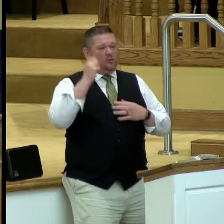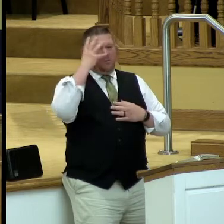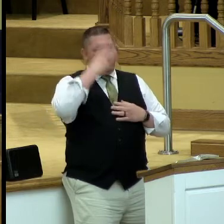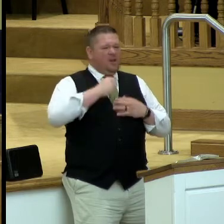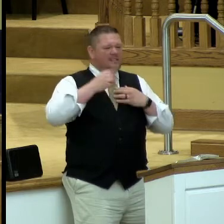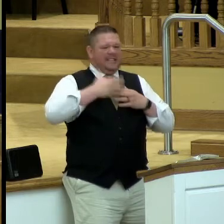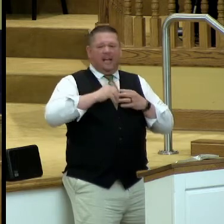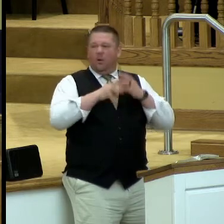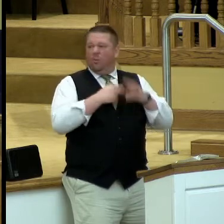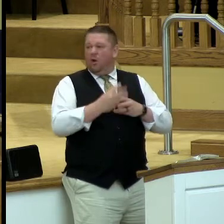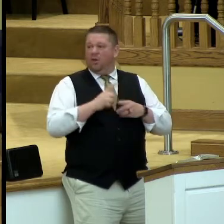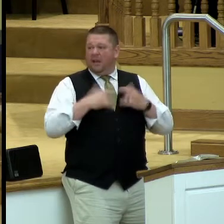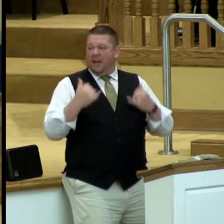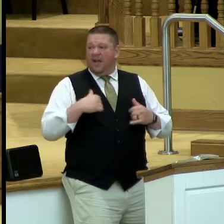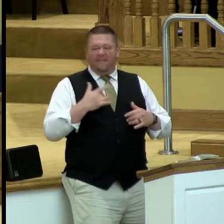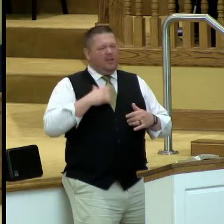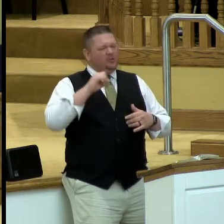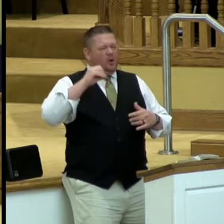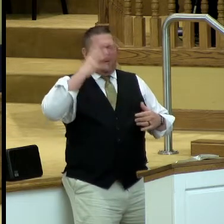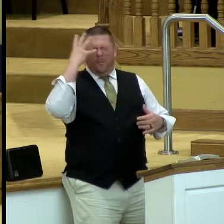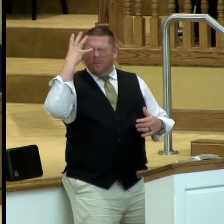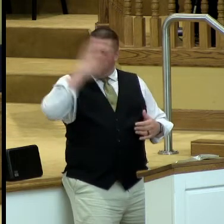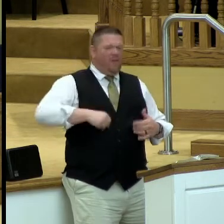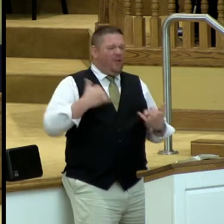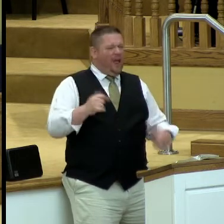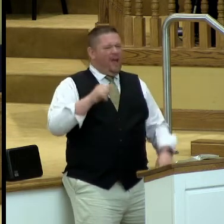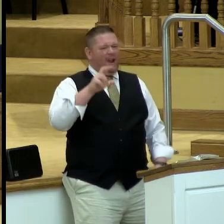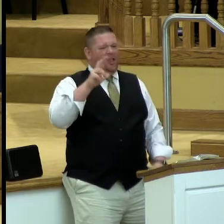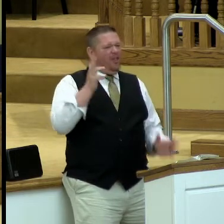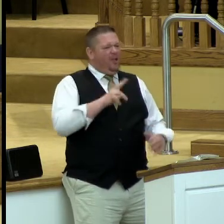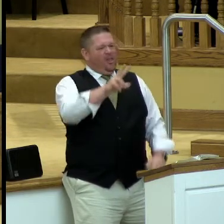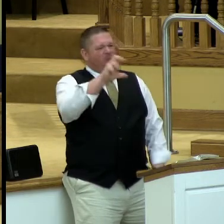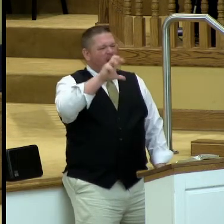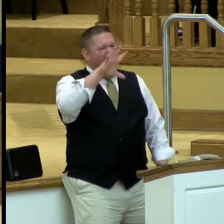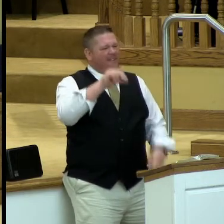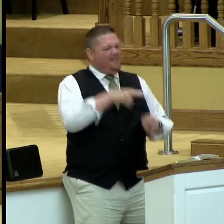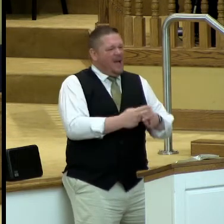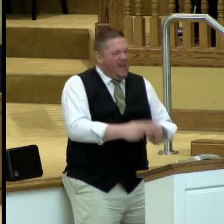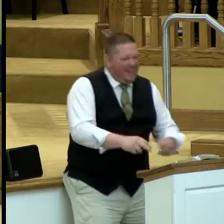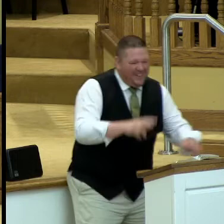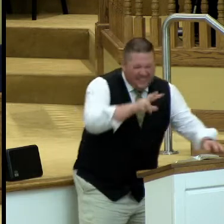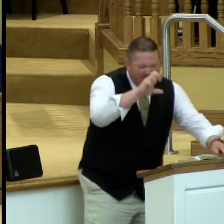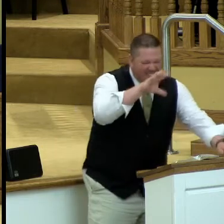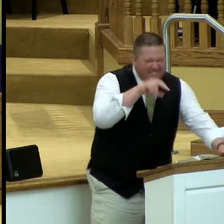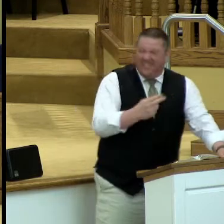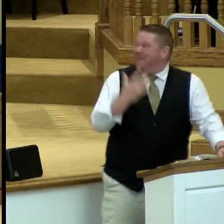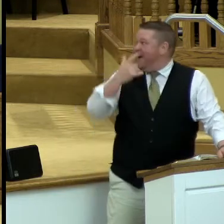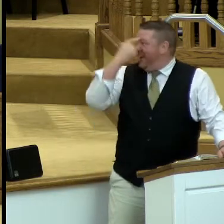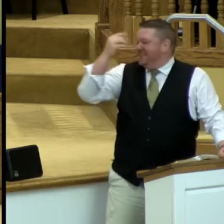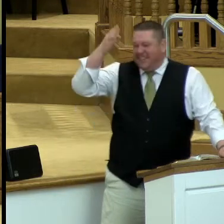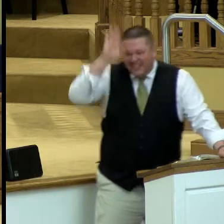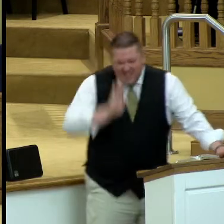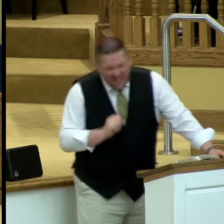was the prettiest thing in the world, to I feel so gorgeous right now at a slender 350. Why? Because it's God's